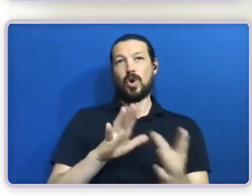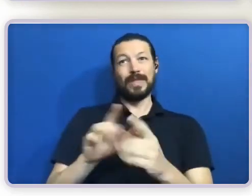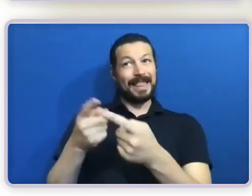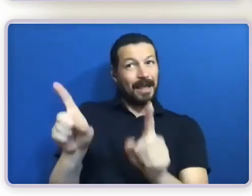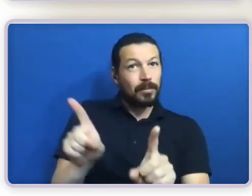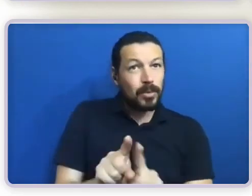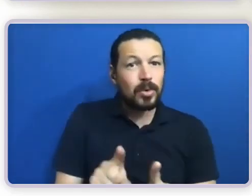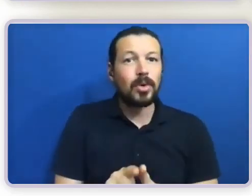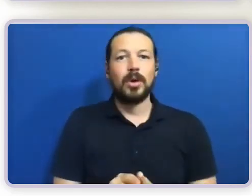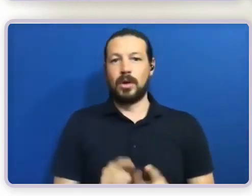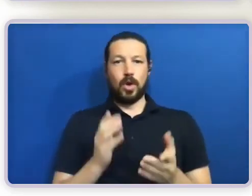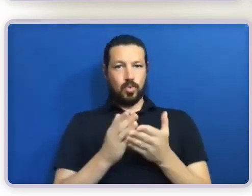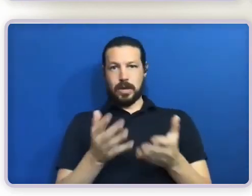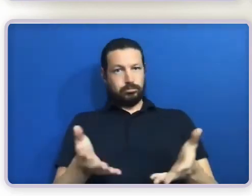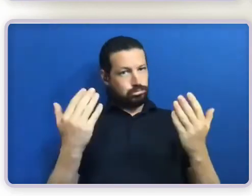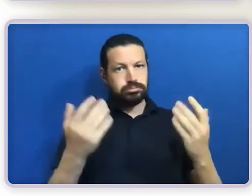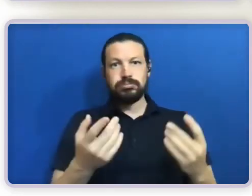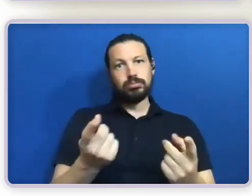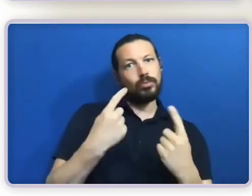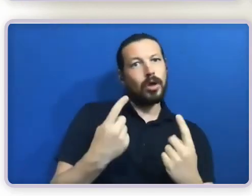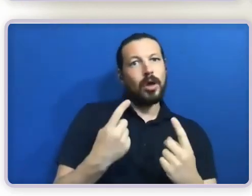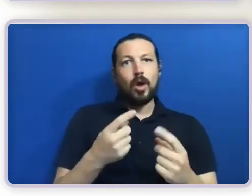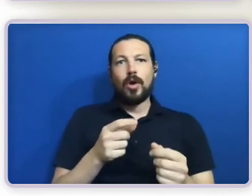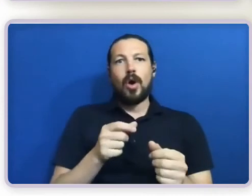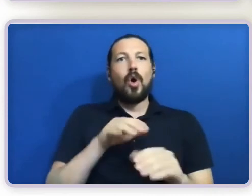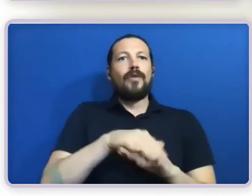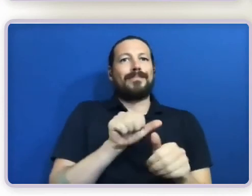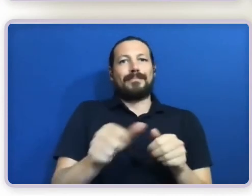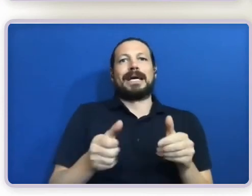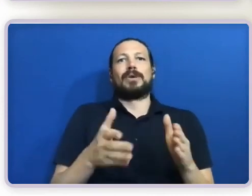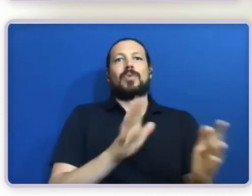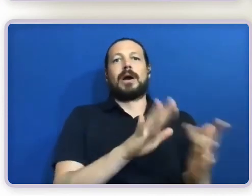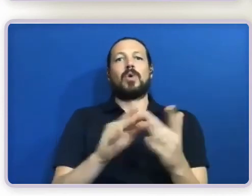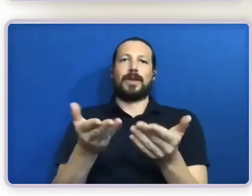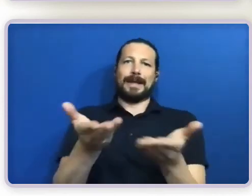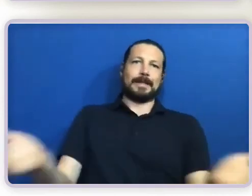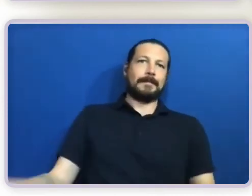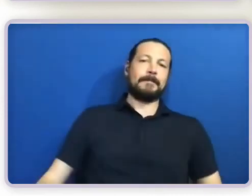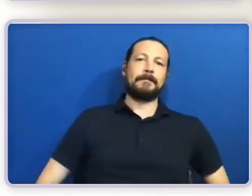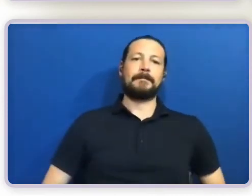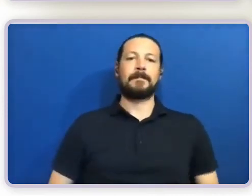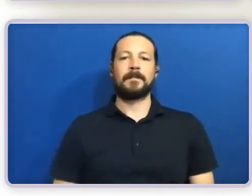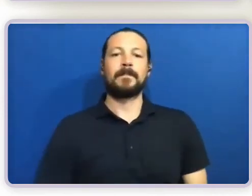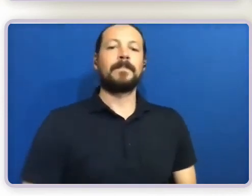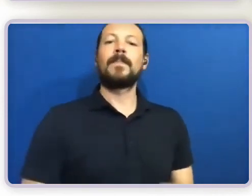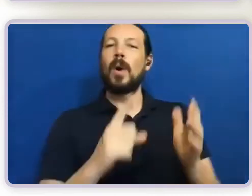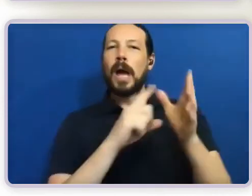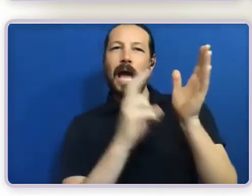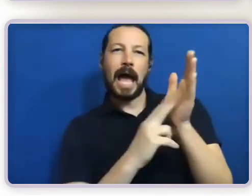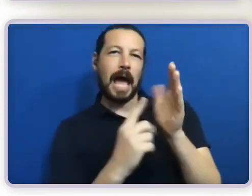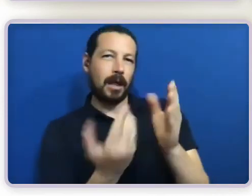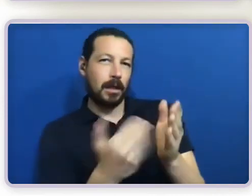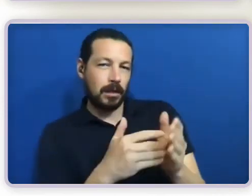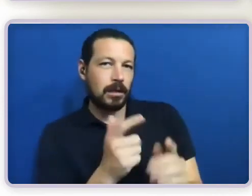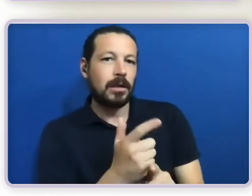happy to be given advice, given suggestions. Yeah. And one more group that we're trying to work